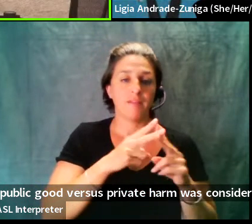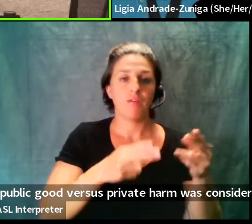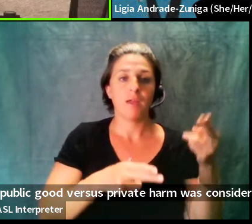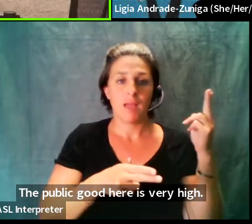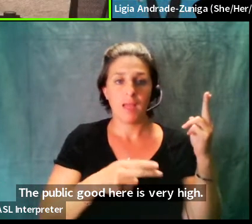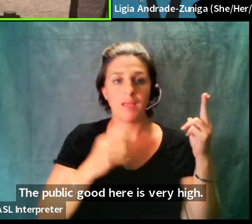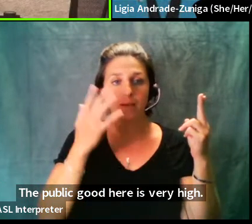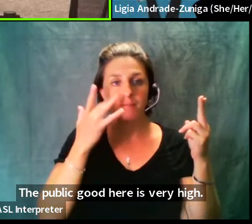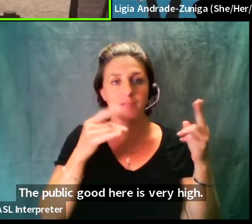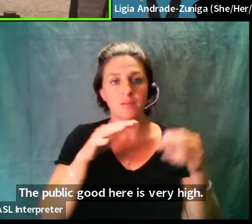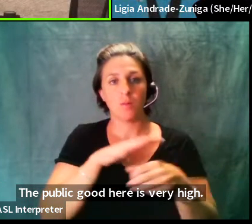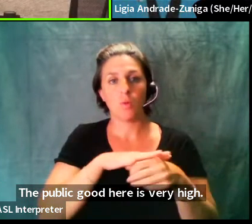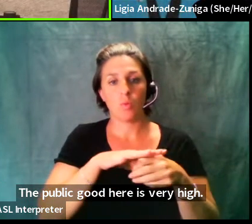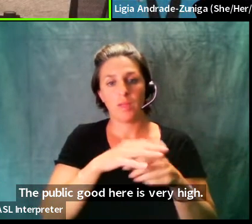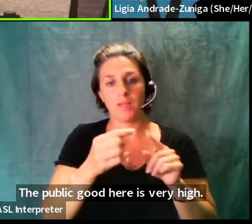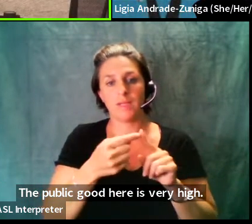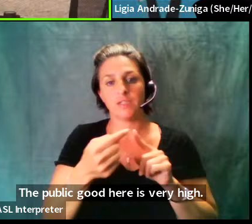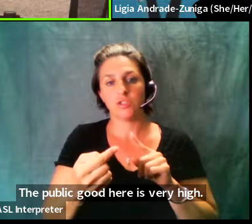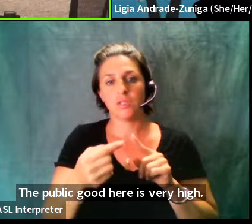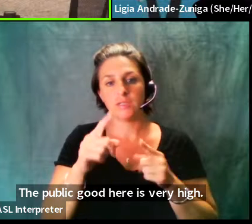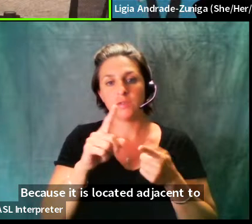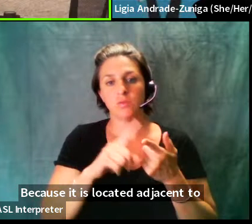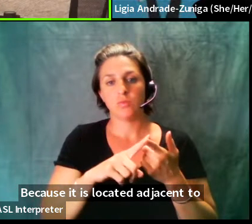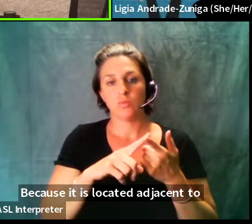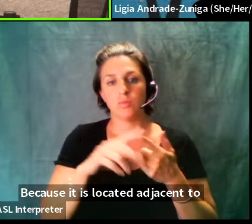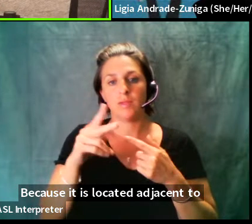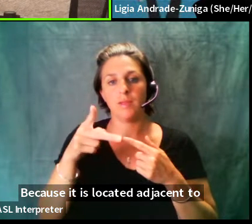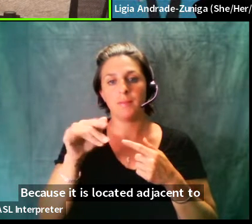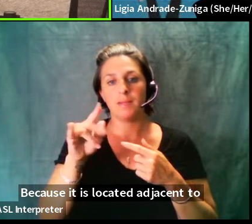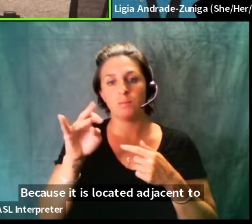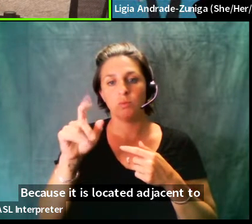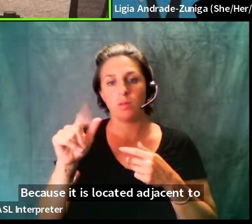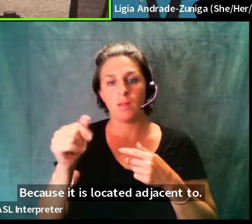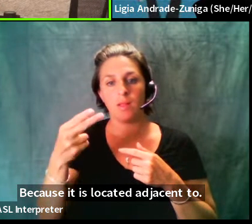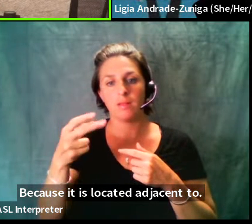because it is located adjacent to Peninsula High School.